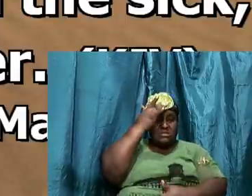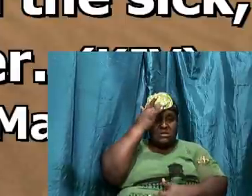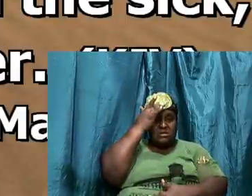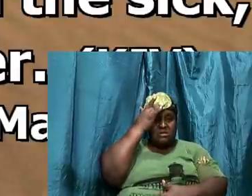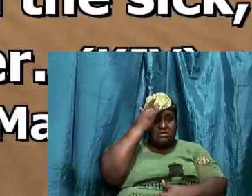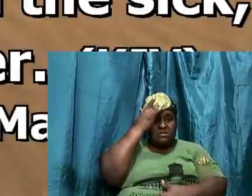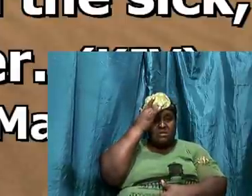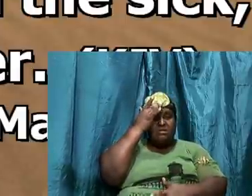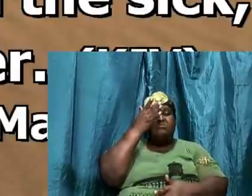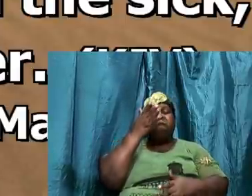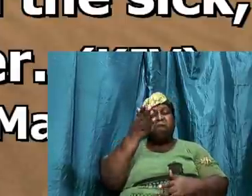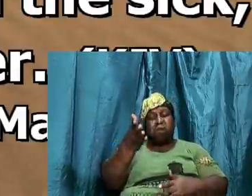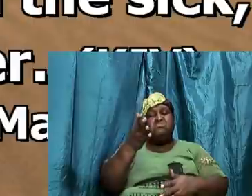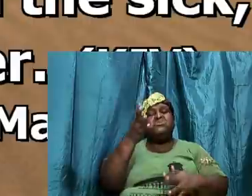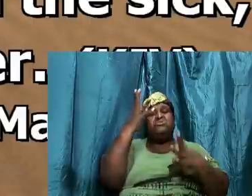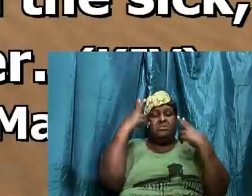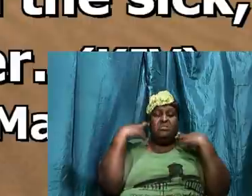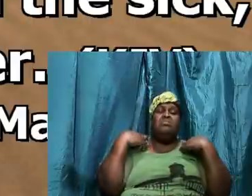shall recover."